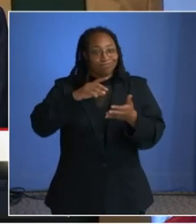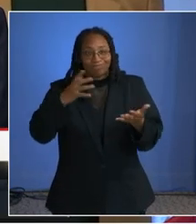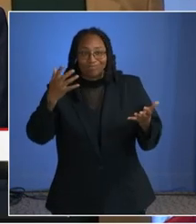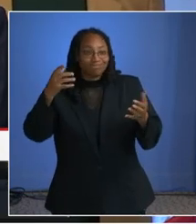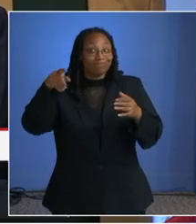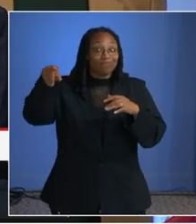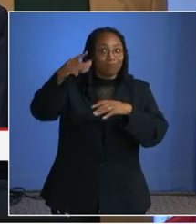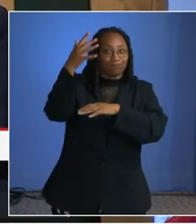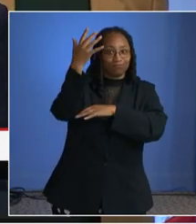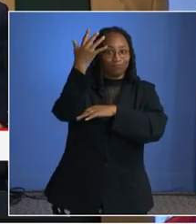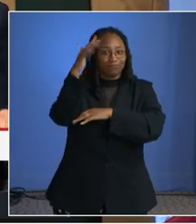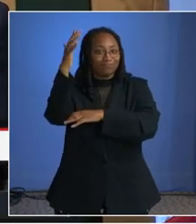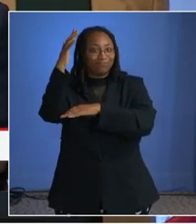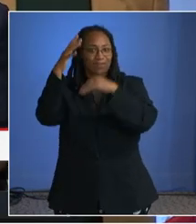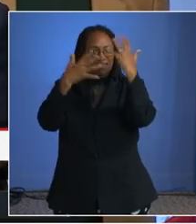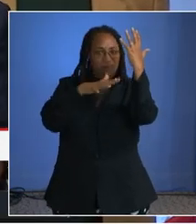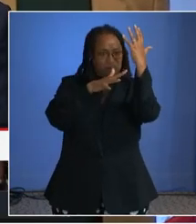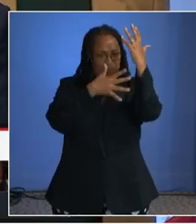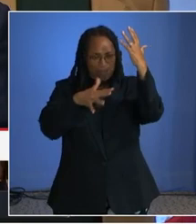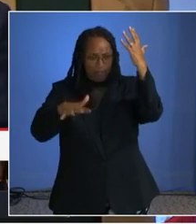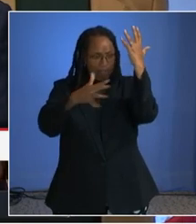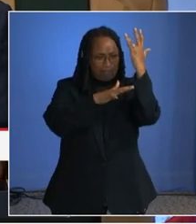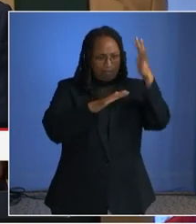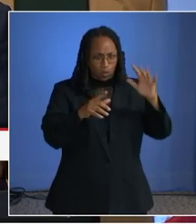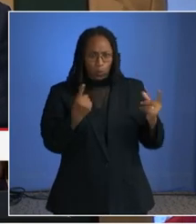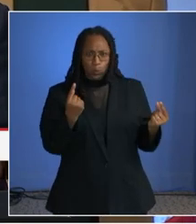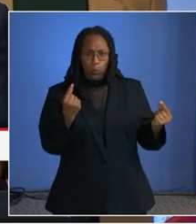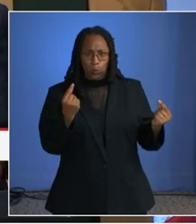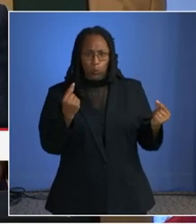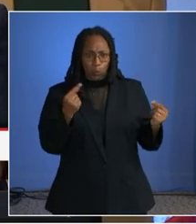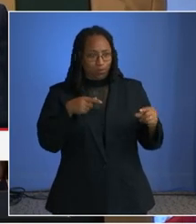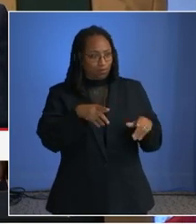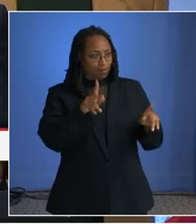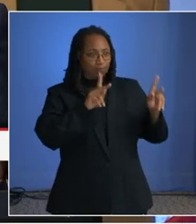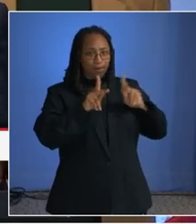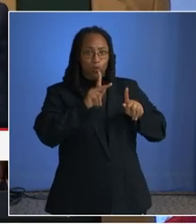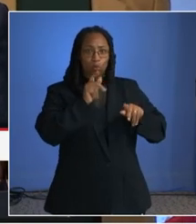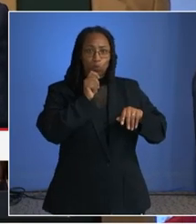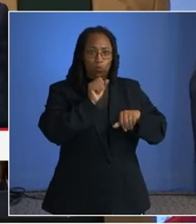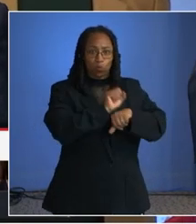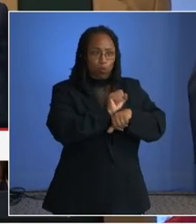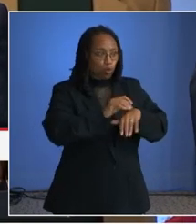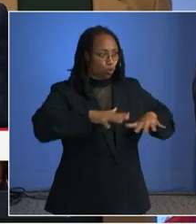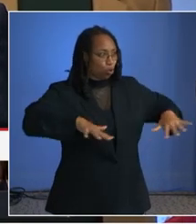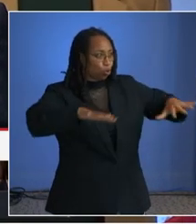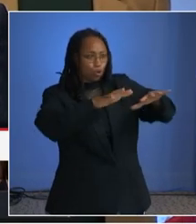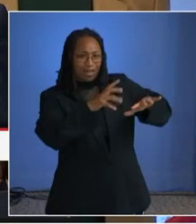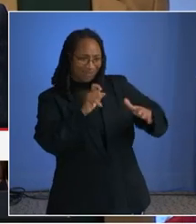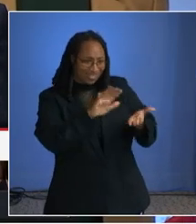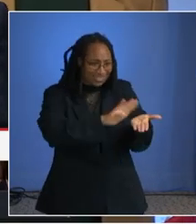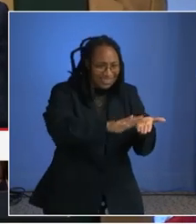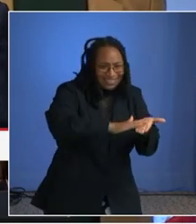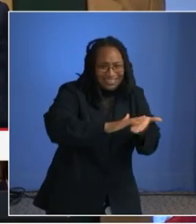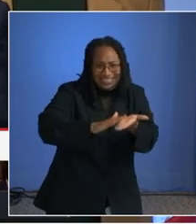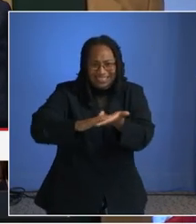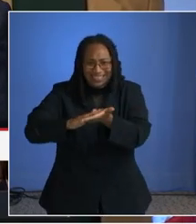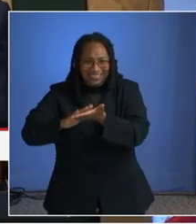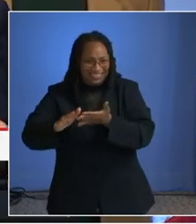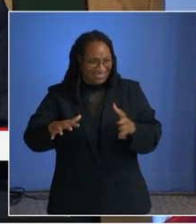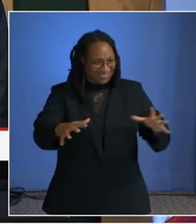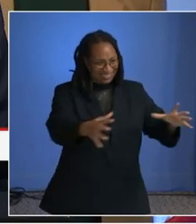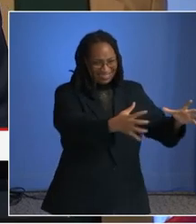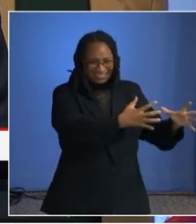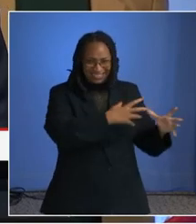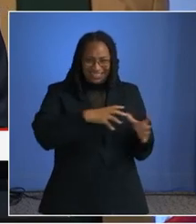have hired the majority of those individuals that are on track to fill 220 positions for leaf season that will allow them to,